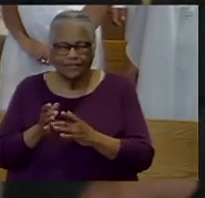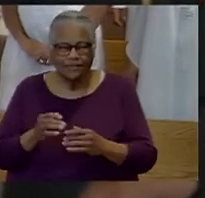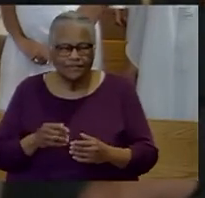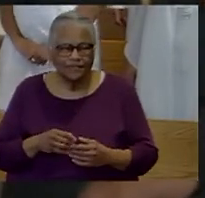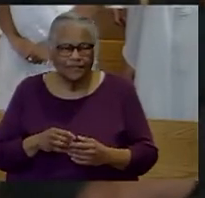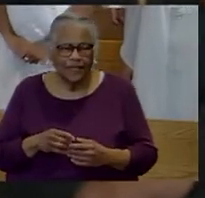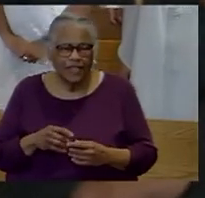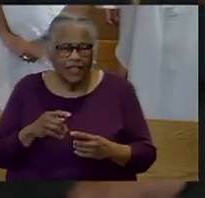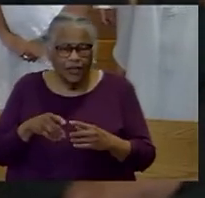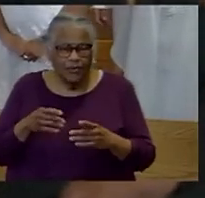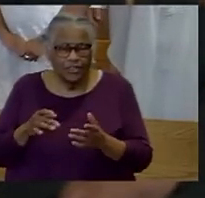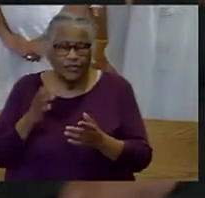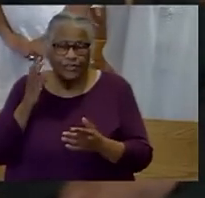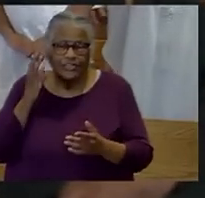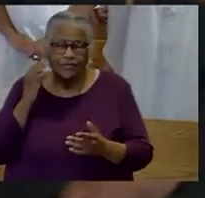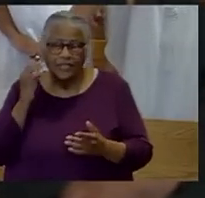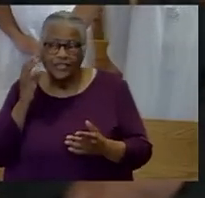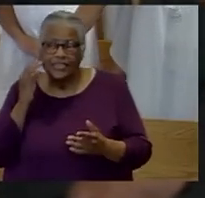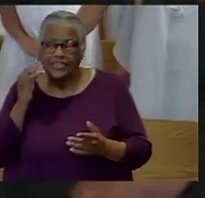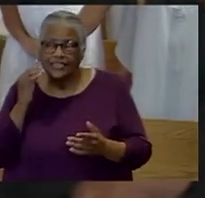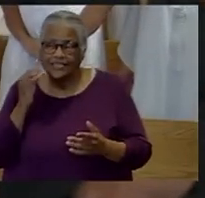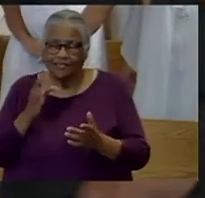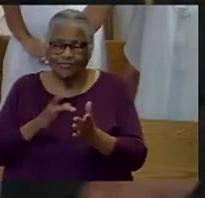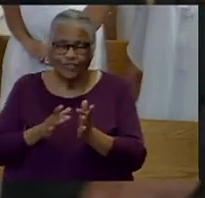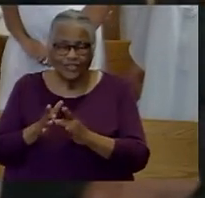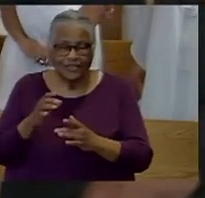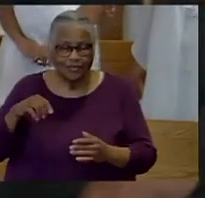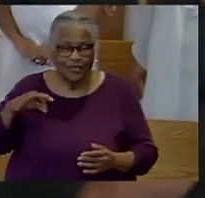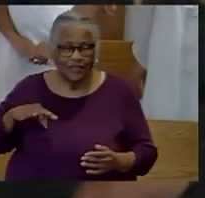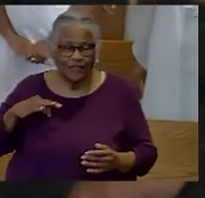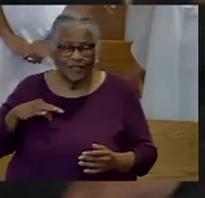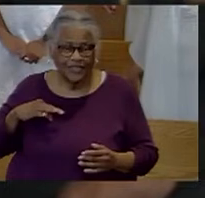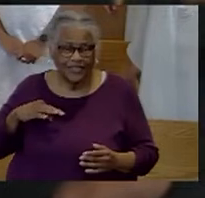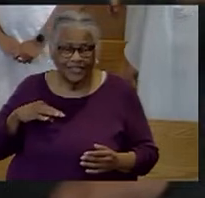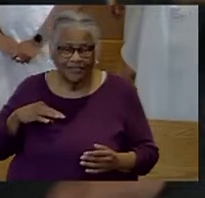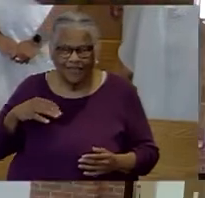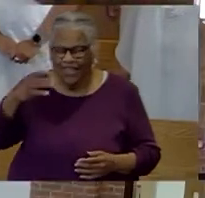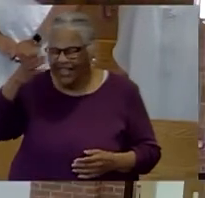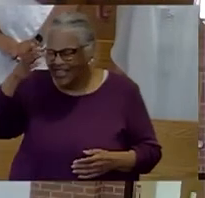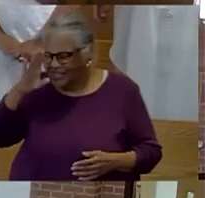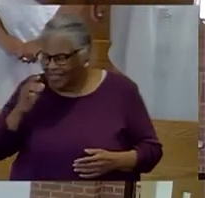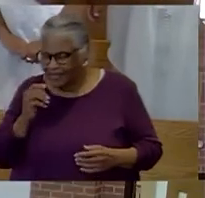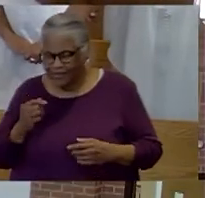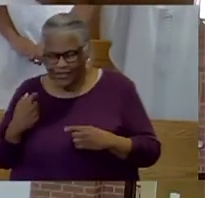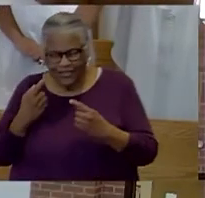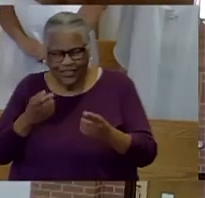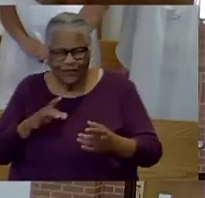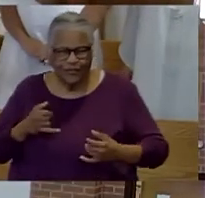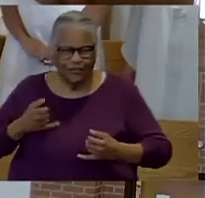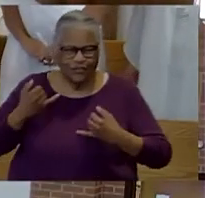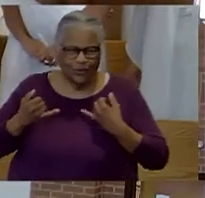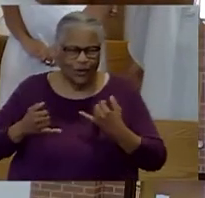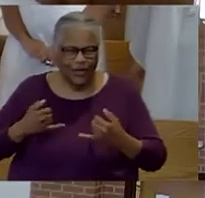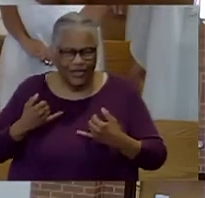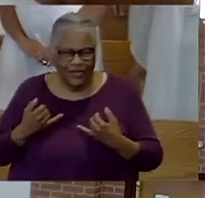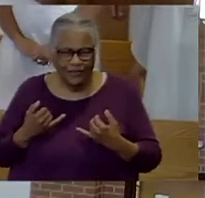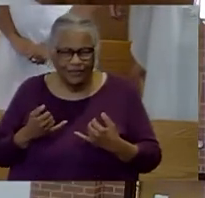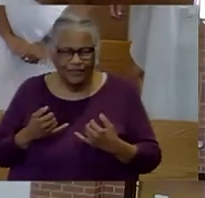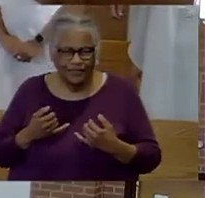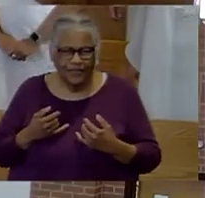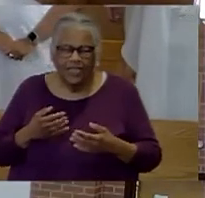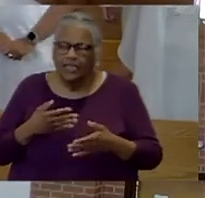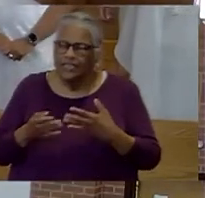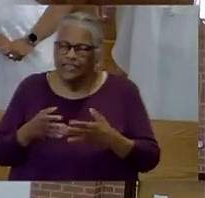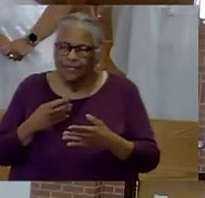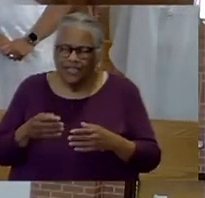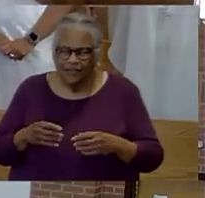the benefit of Jesus, no matter what hell comes in your life, God will give you joy. No matter what struggle you go through,